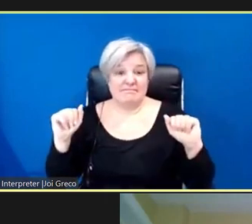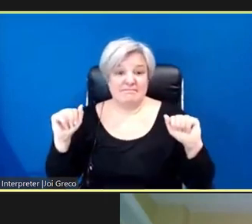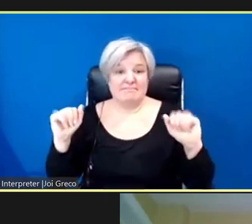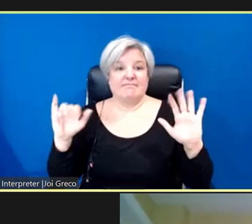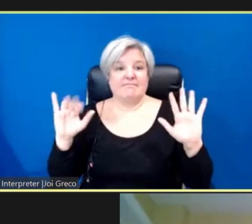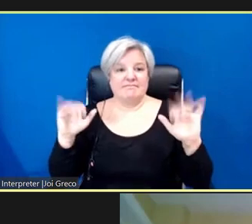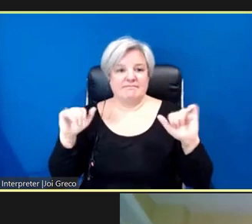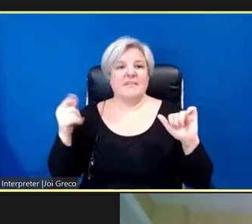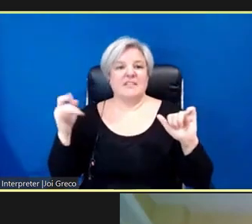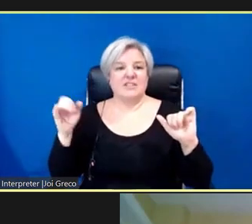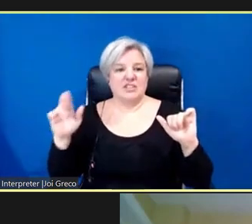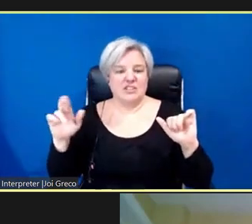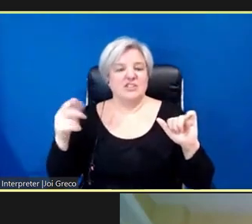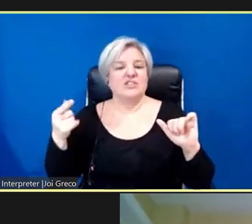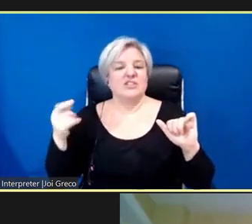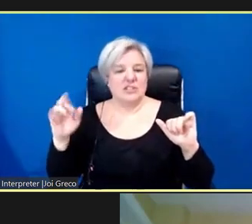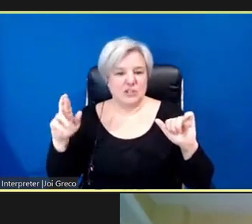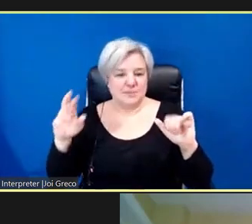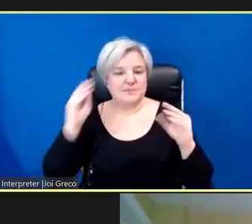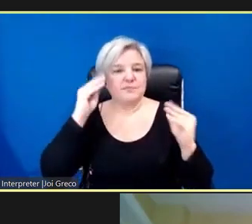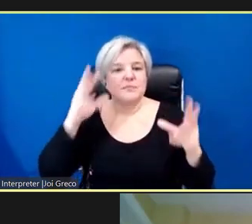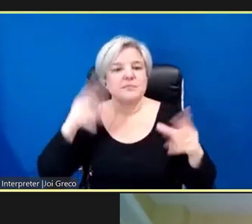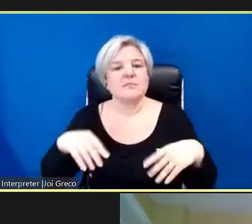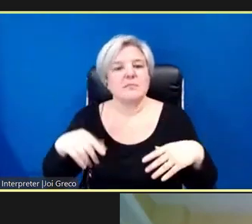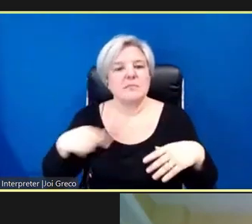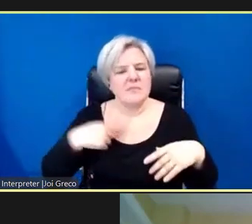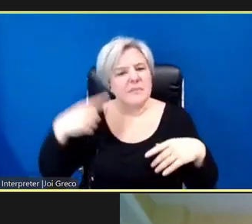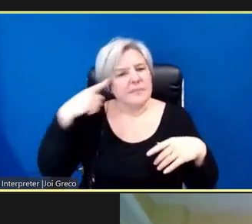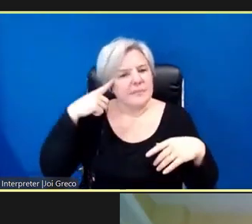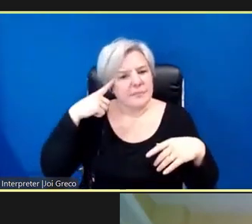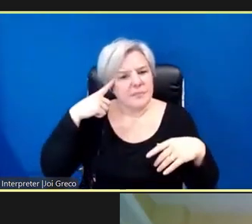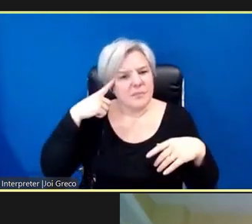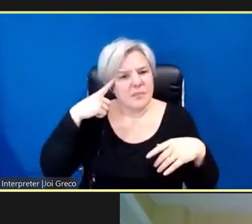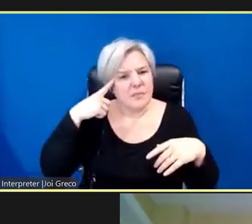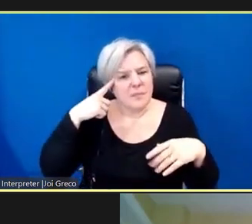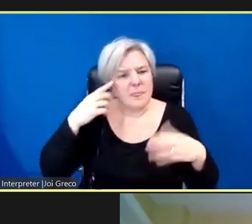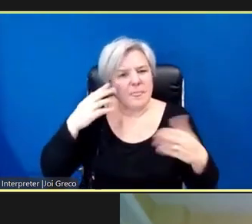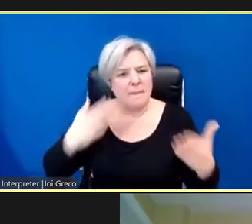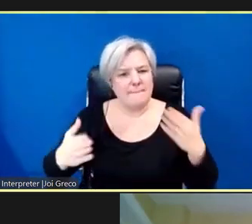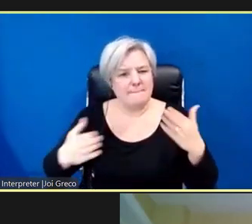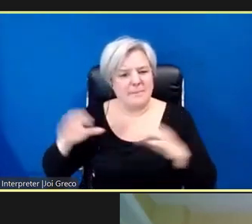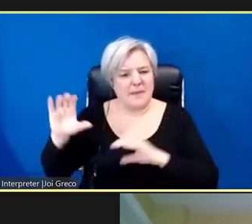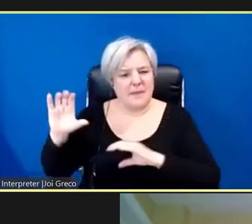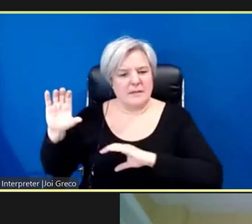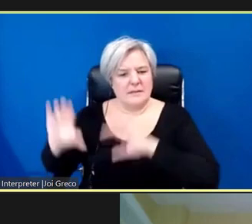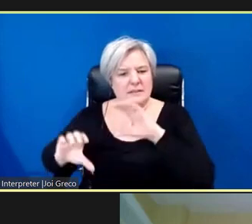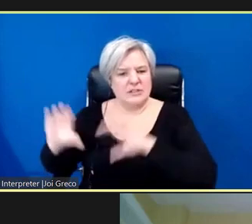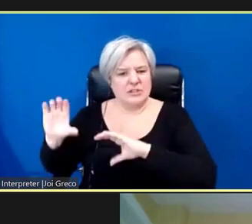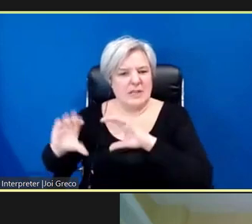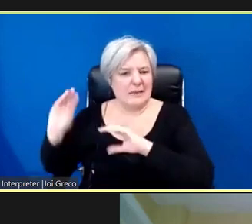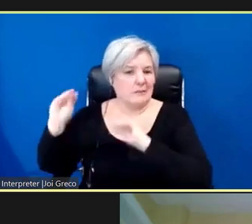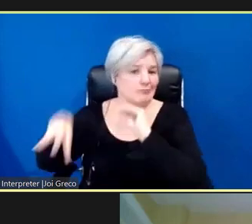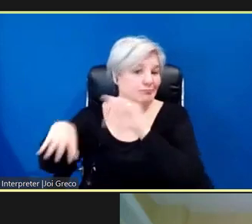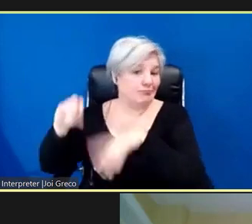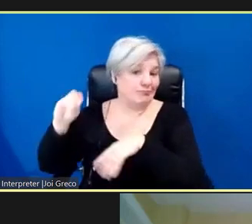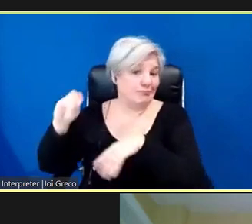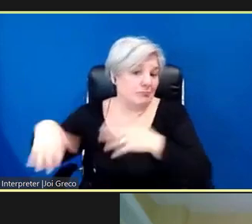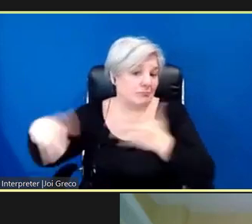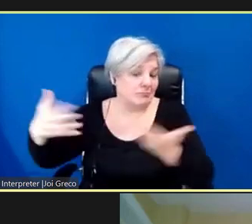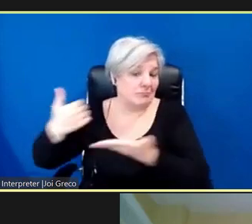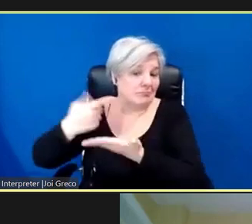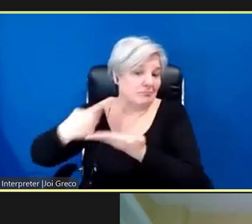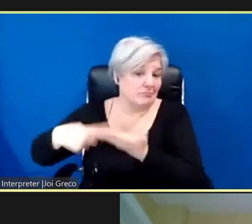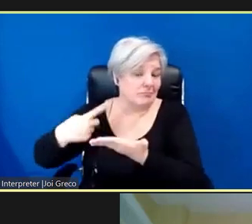Whoops. There This you is Ginger, and I think maybe the chat could jump in and help discuss this,